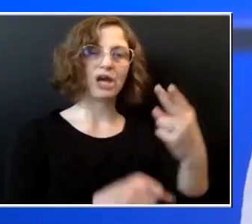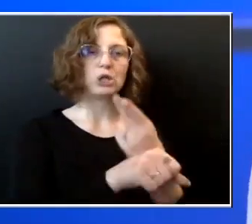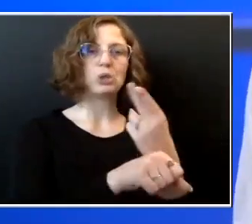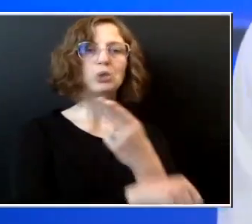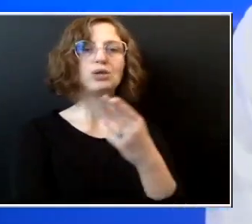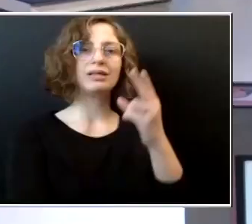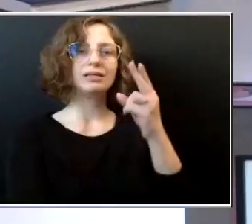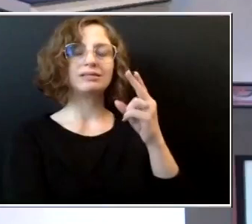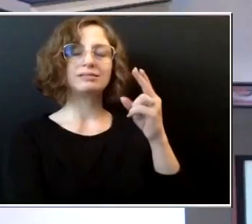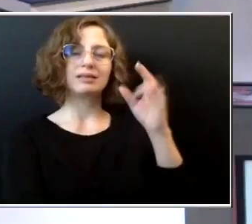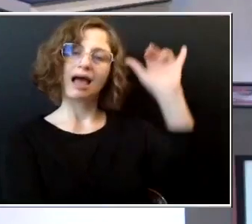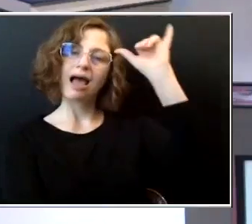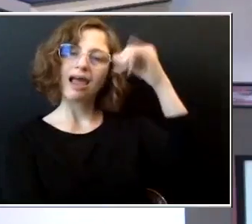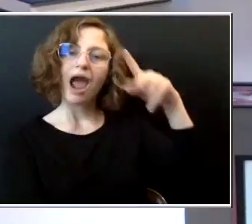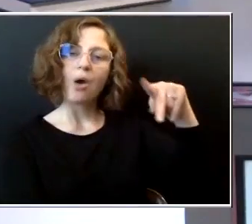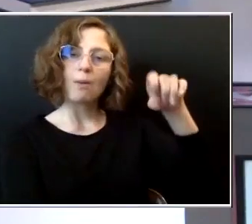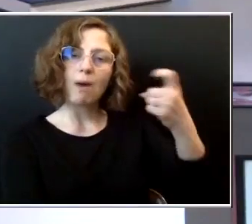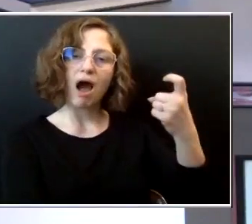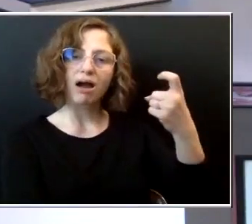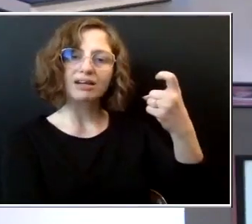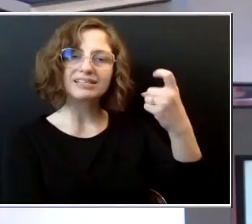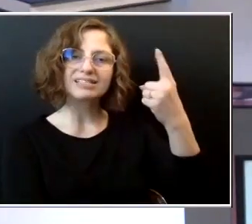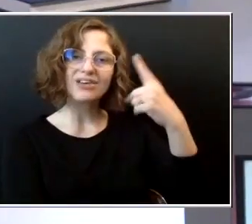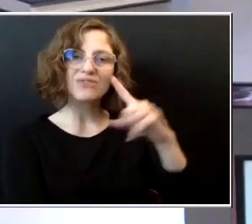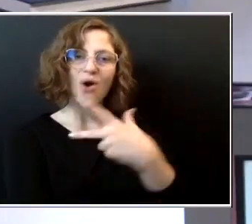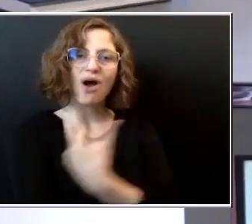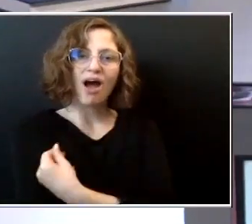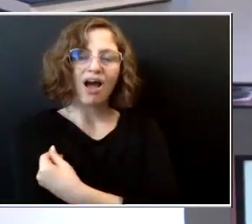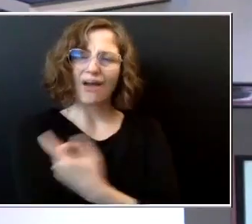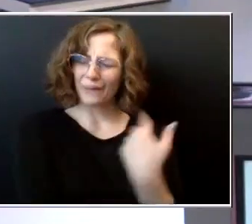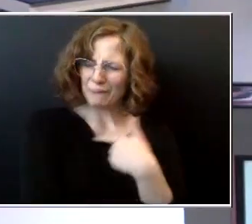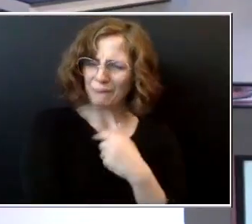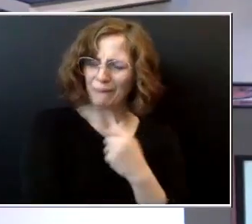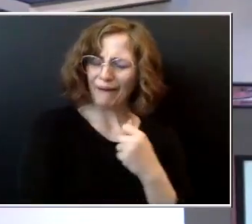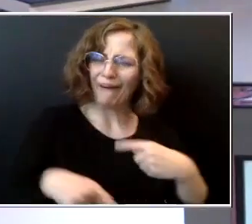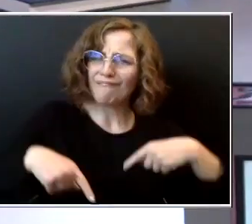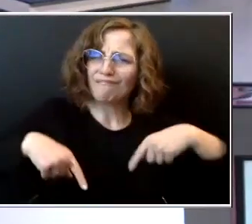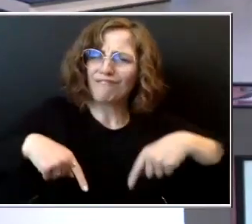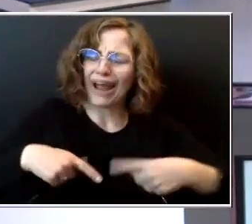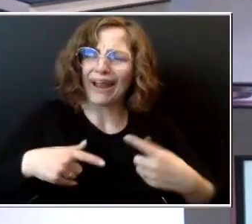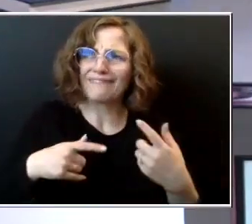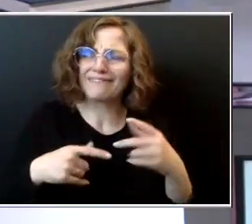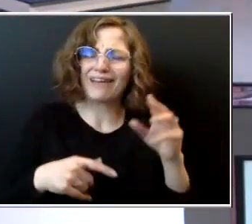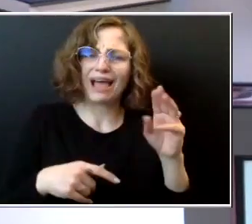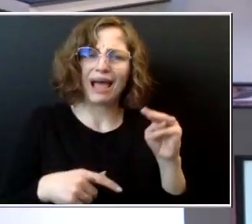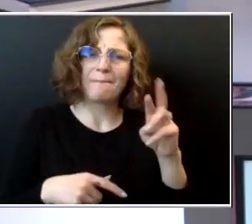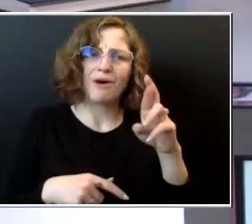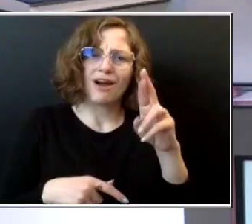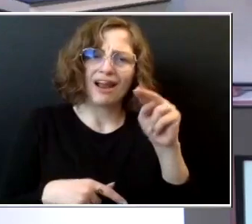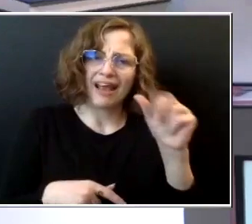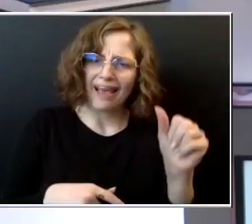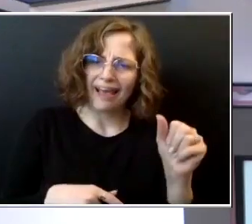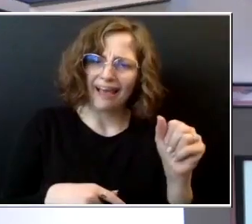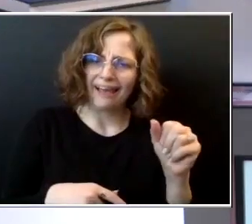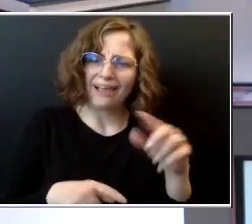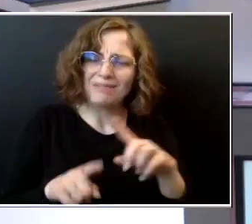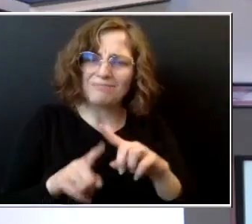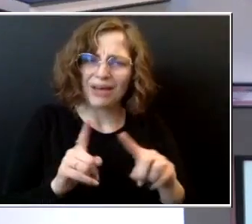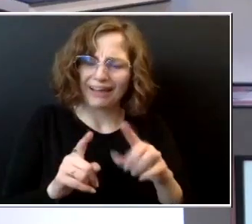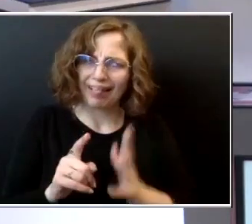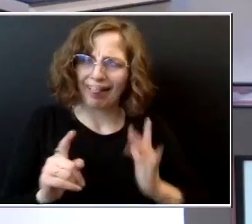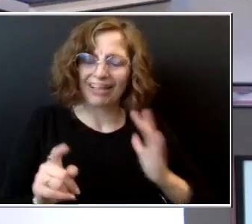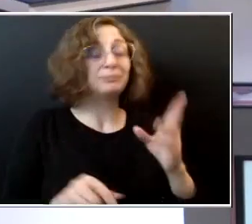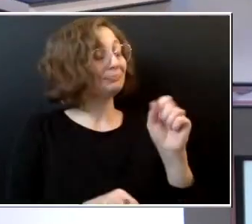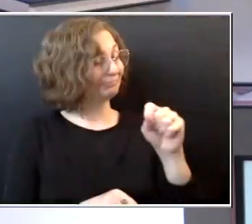immunize people. And we're afraid of the mRNA vaccine, but we were using cowpox to stop smallpox. Just gather it off the cow udder and put it on someone, and there you go. They're safe